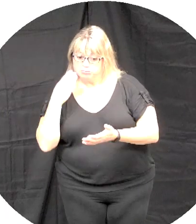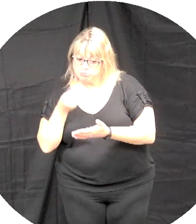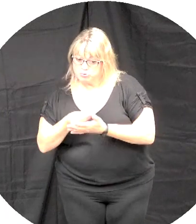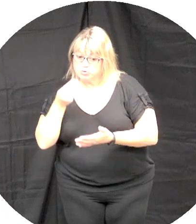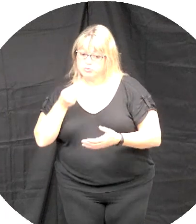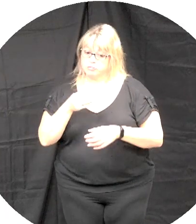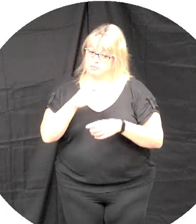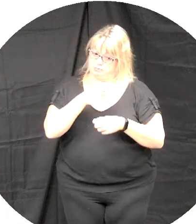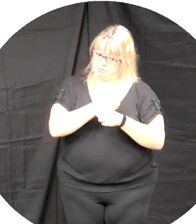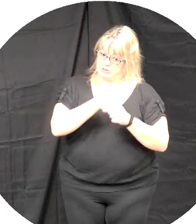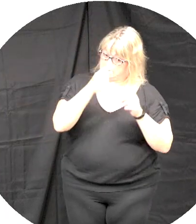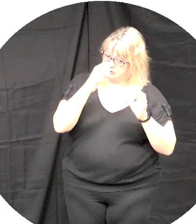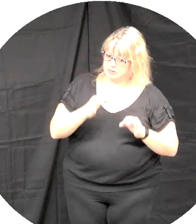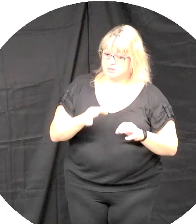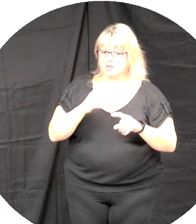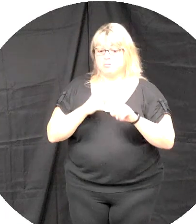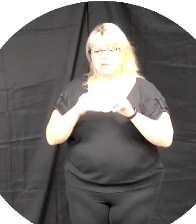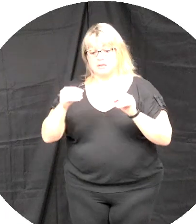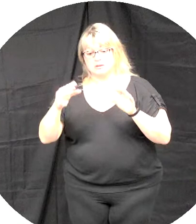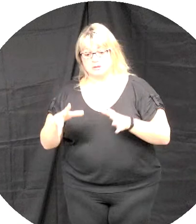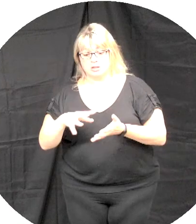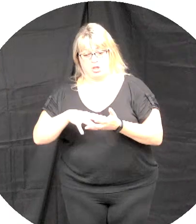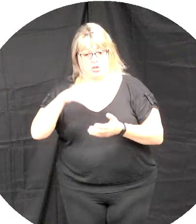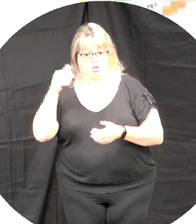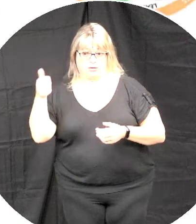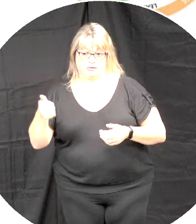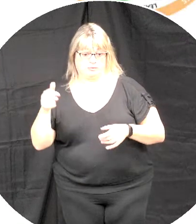practices, and teachers as learners.